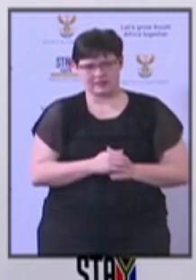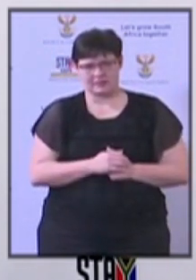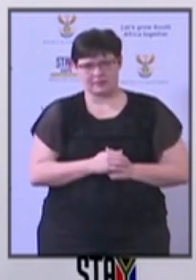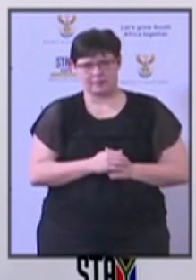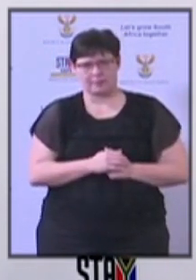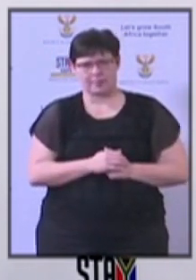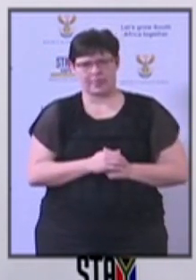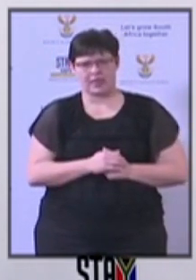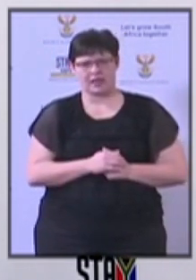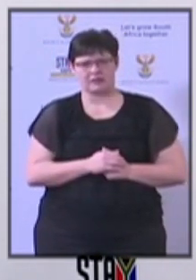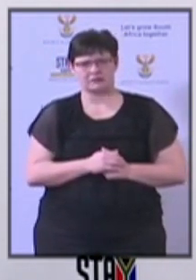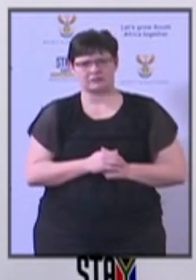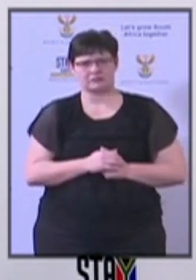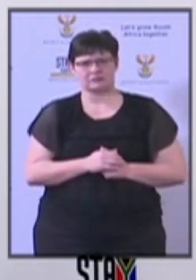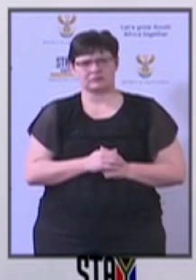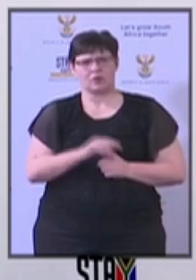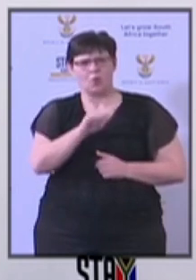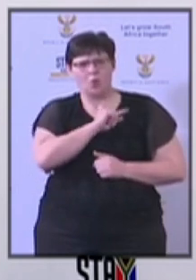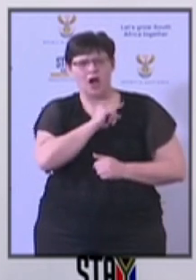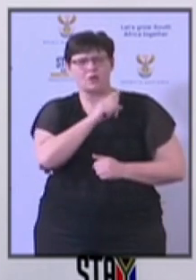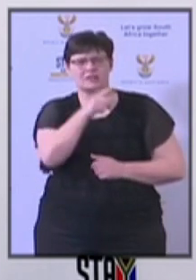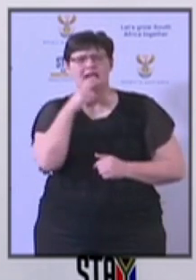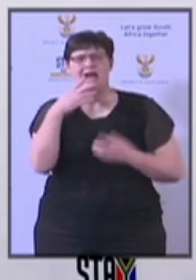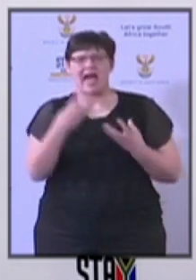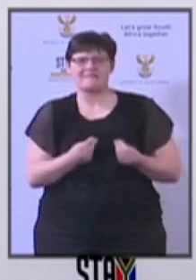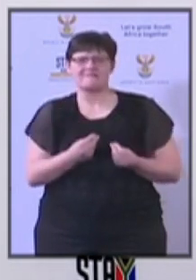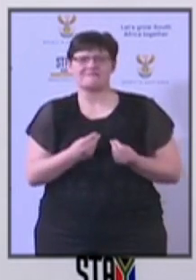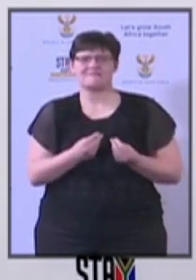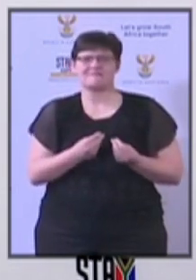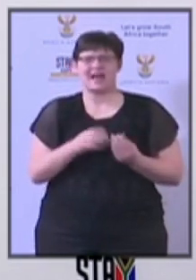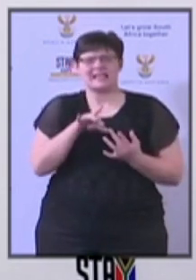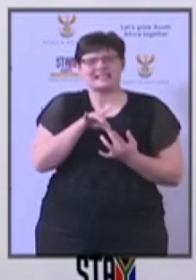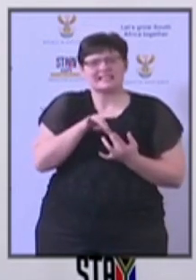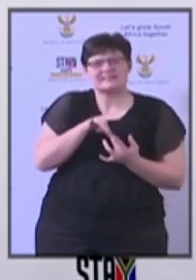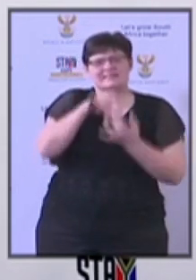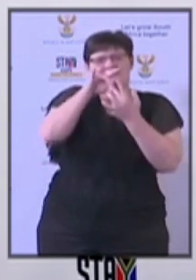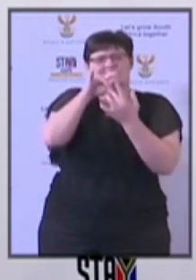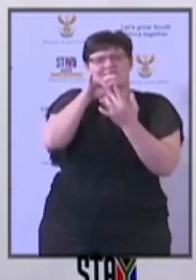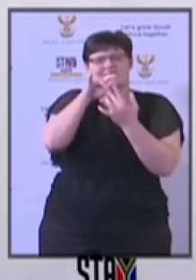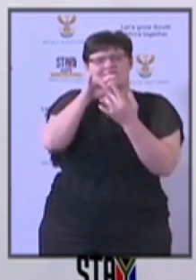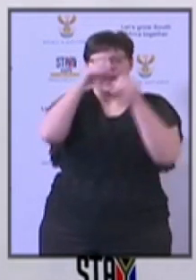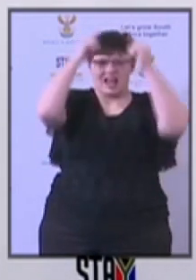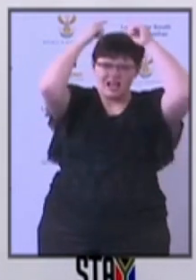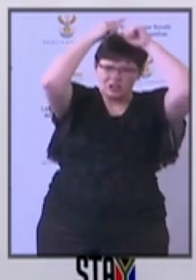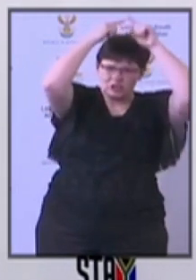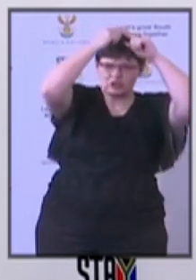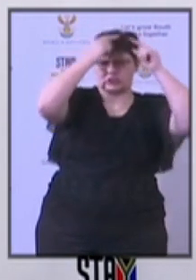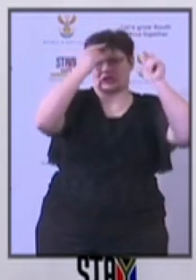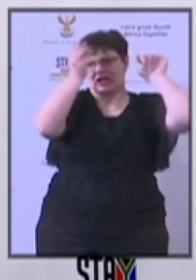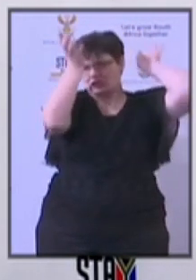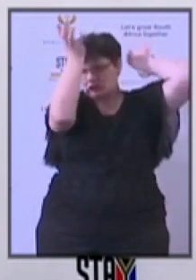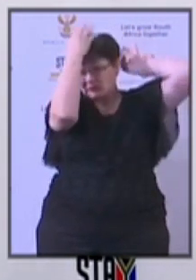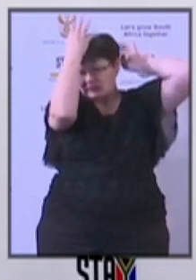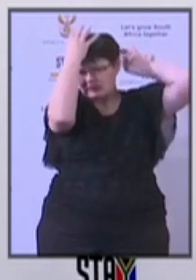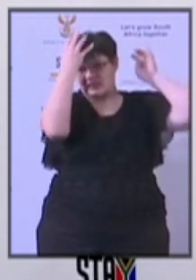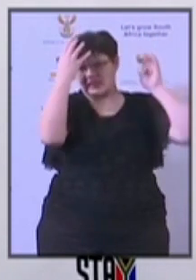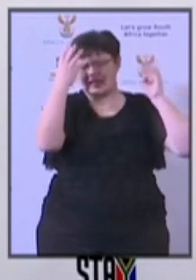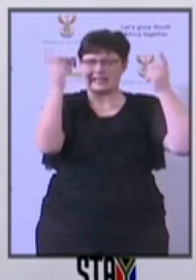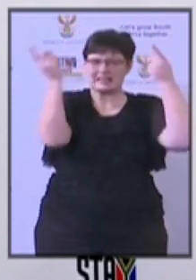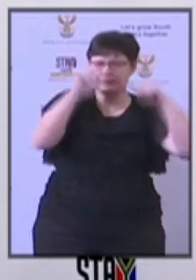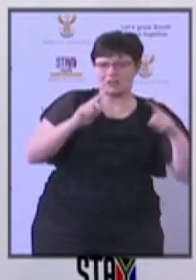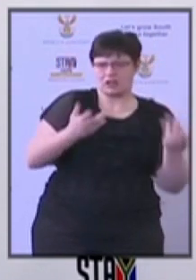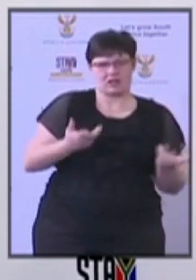you are mentioning the uniqueness of our relationship with Lesotho and Eswatini. But I can assure